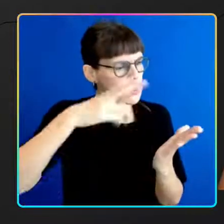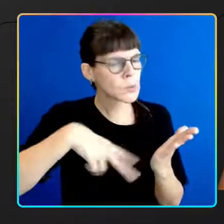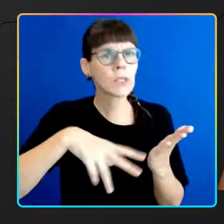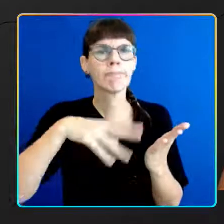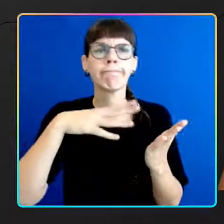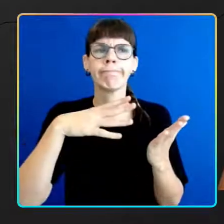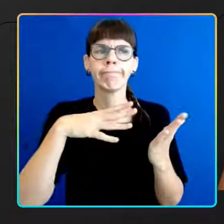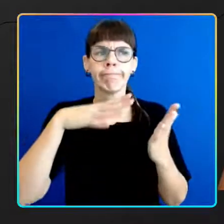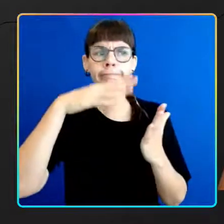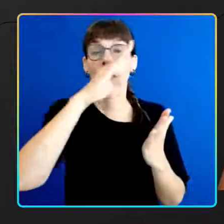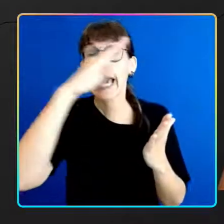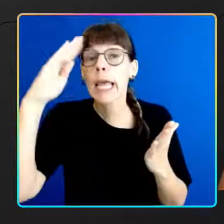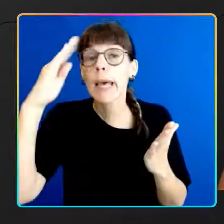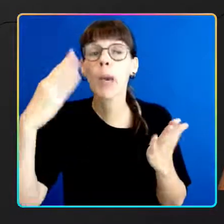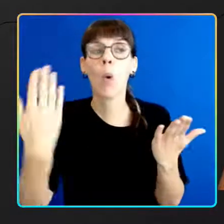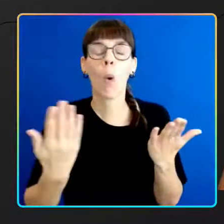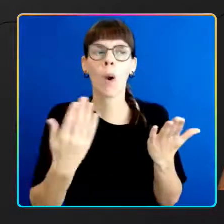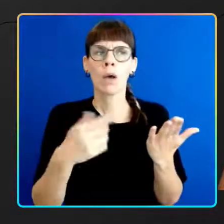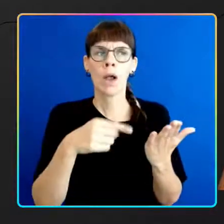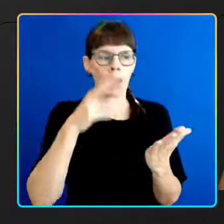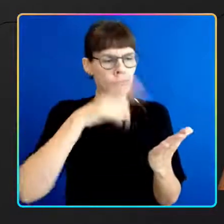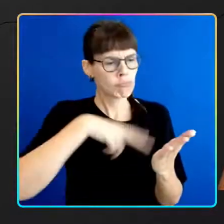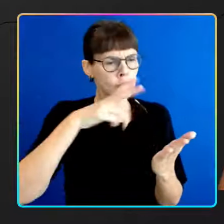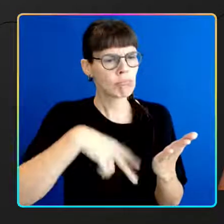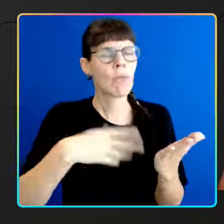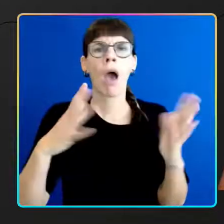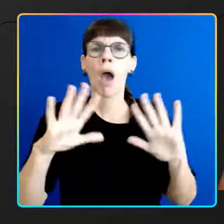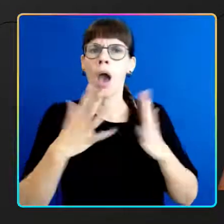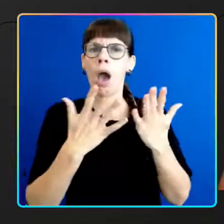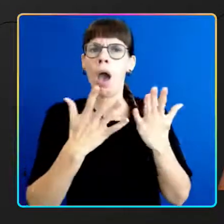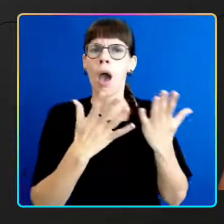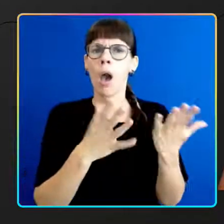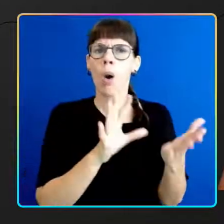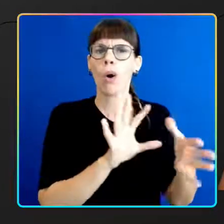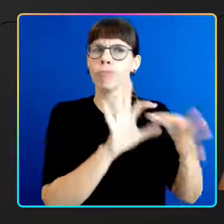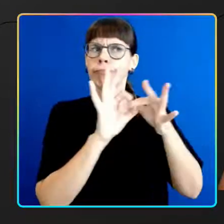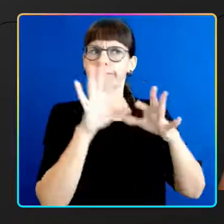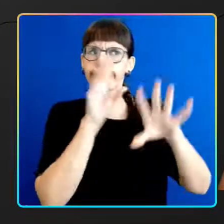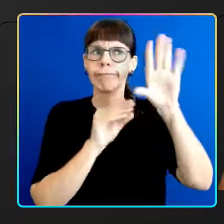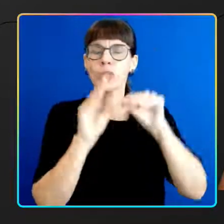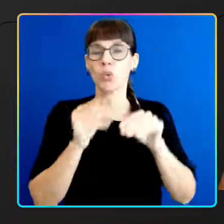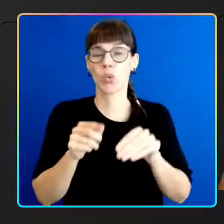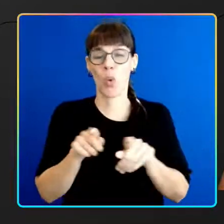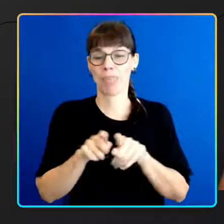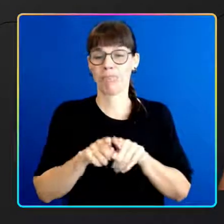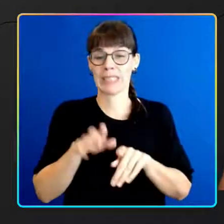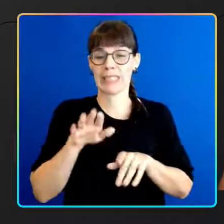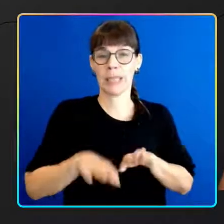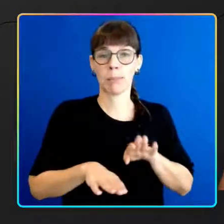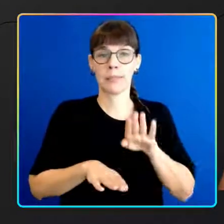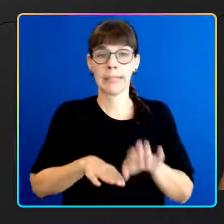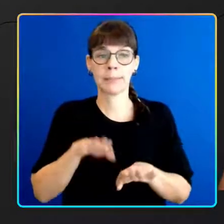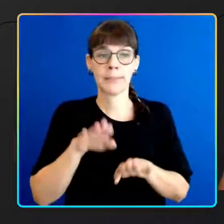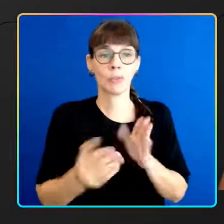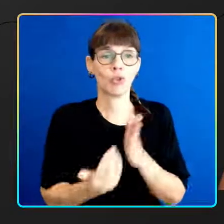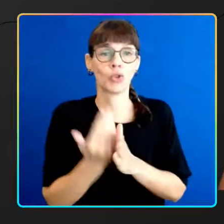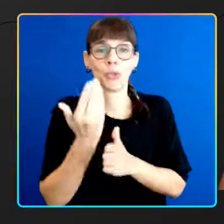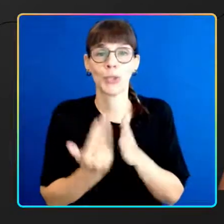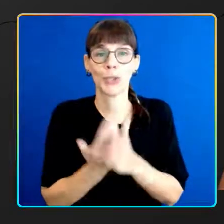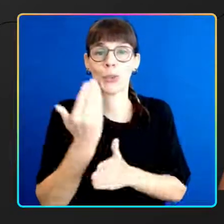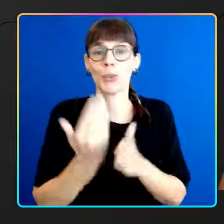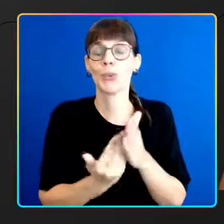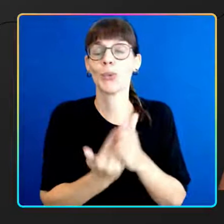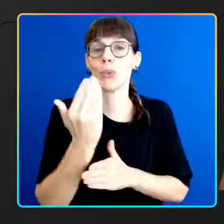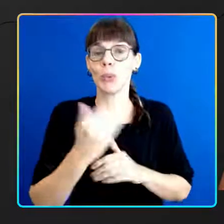or even the how to implement myself. So it's actually step by step happens. So each problem